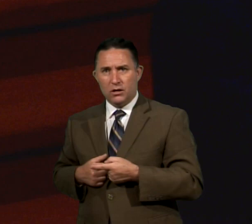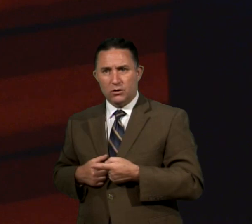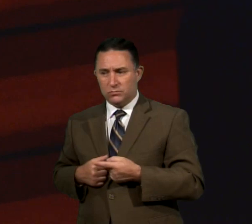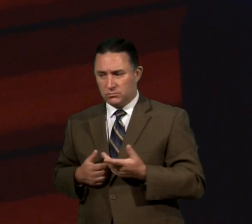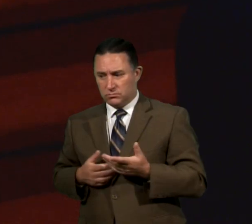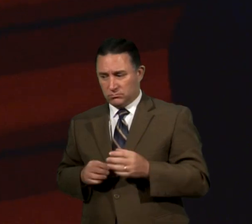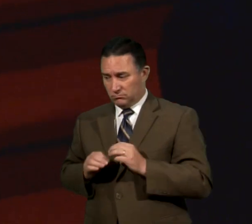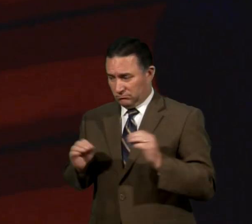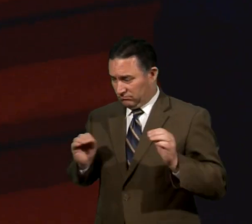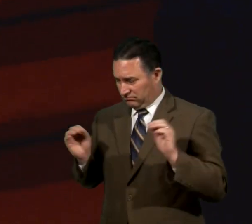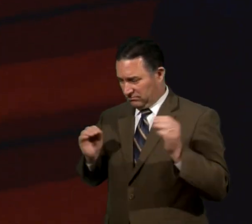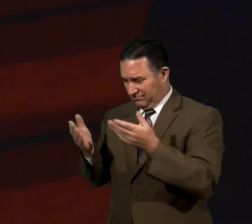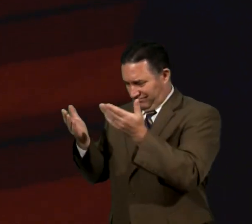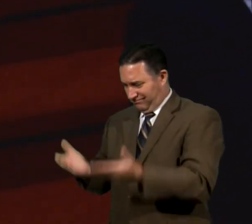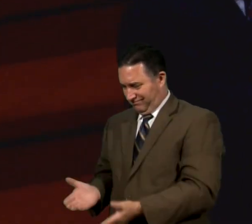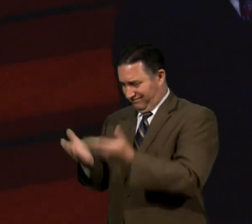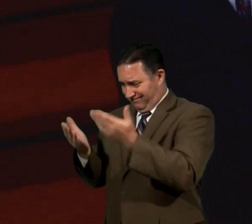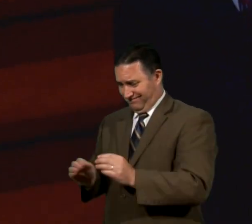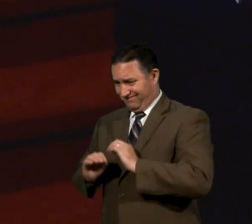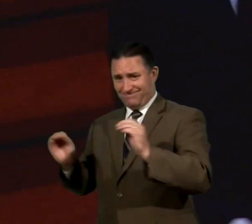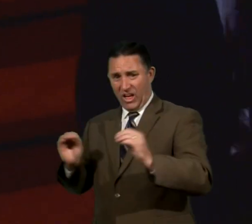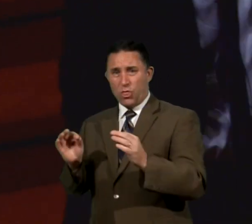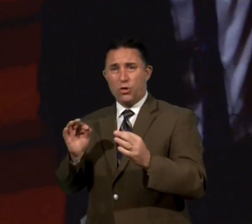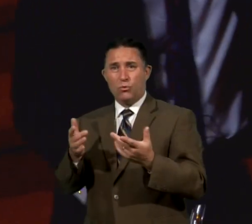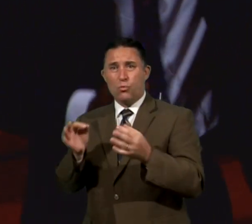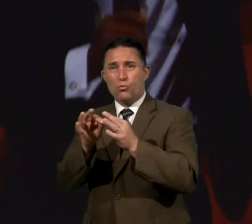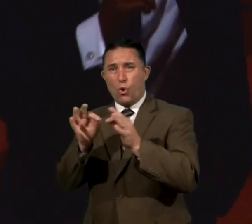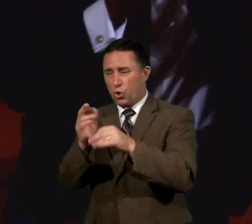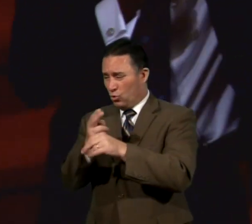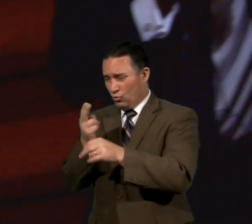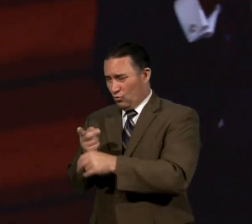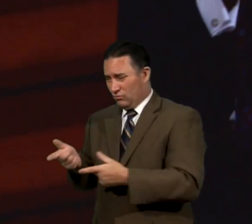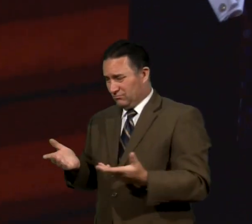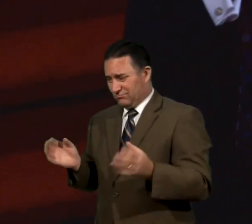There was nothing in him that was worth using.